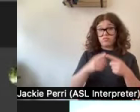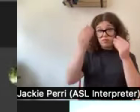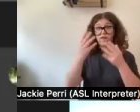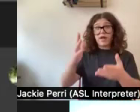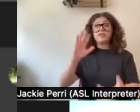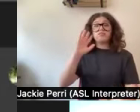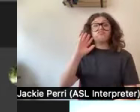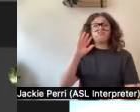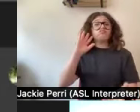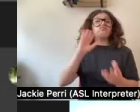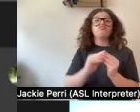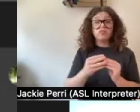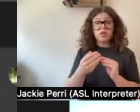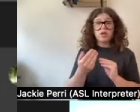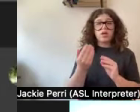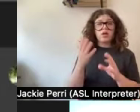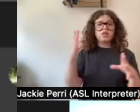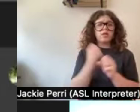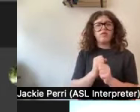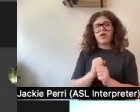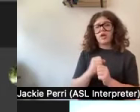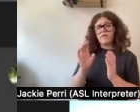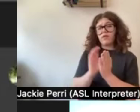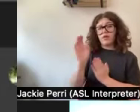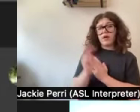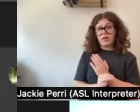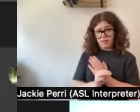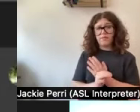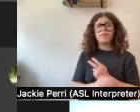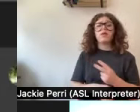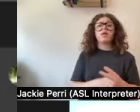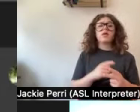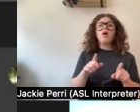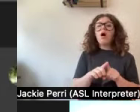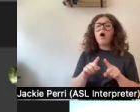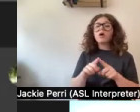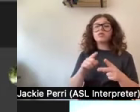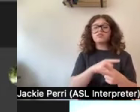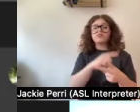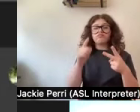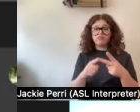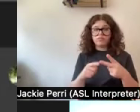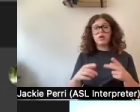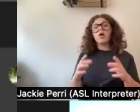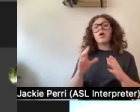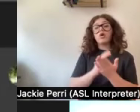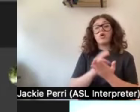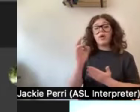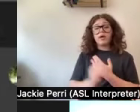the sexual health education. There's also this tool called Curriculum Connection, which I'm going